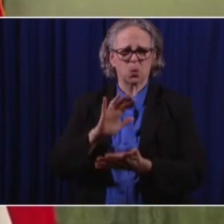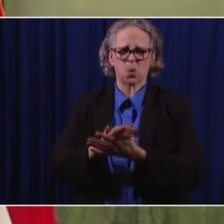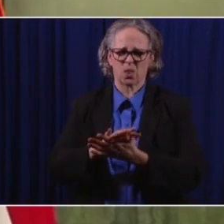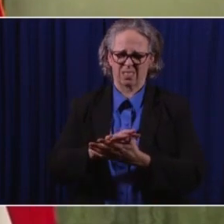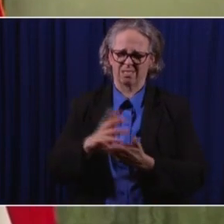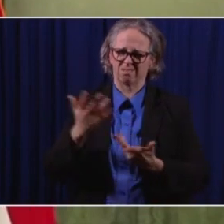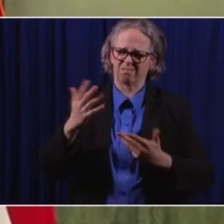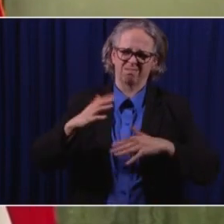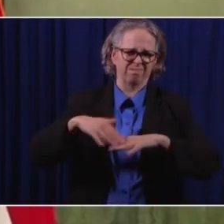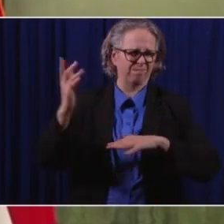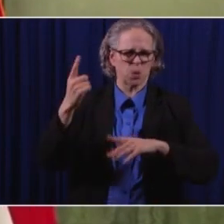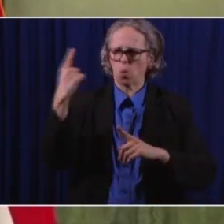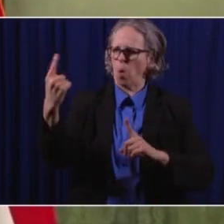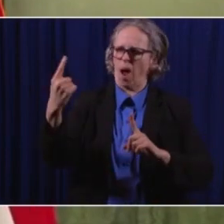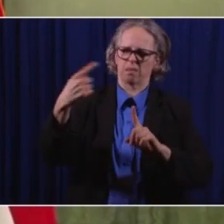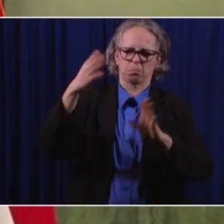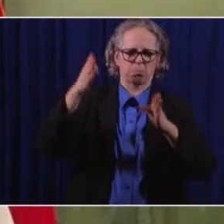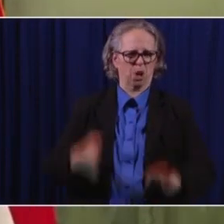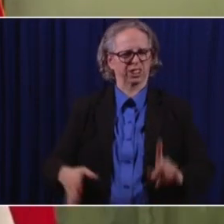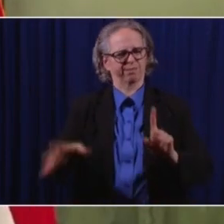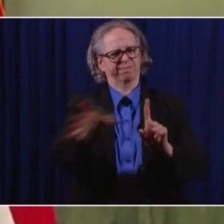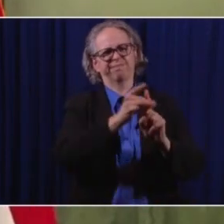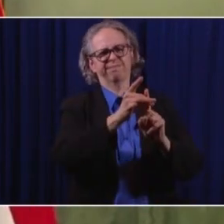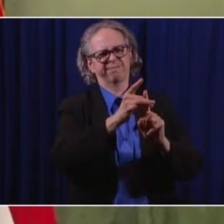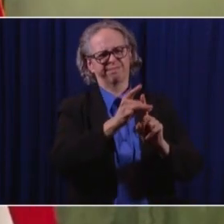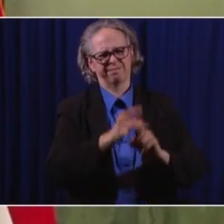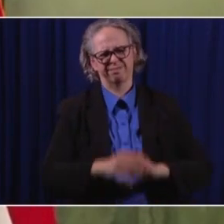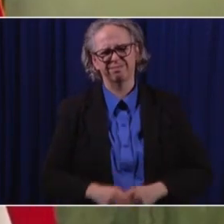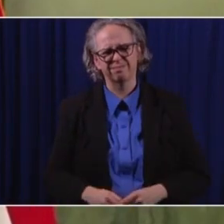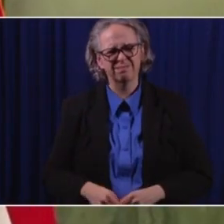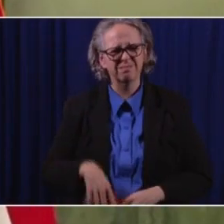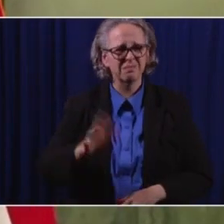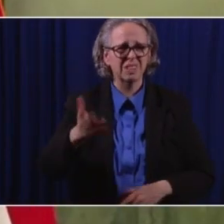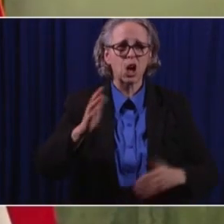are also continued community events happening which can lead to increased virus transmission.